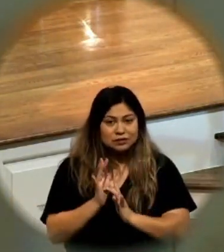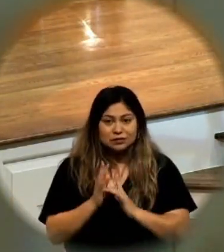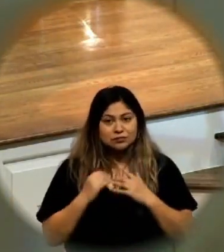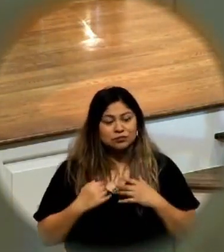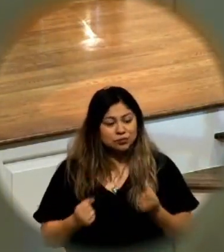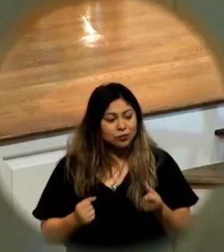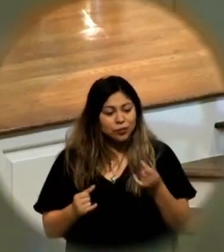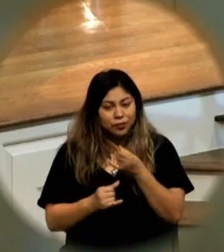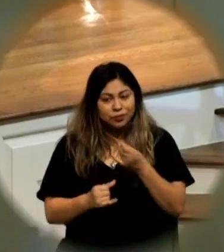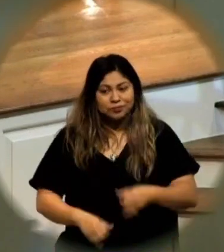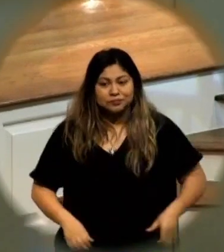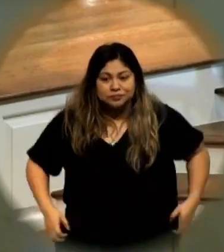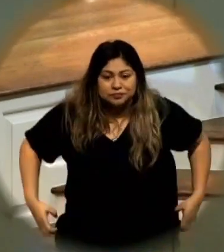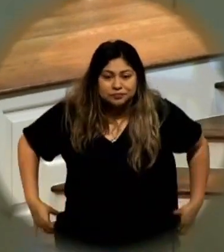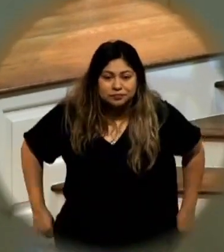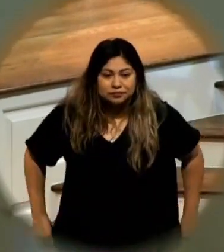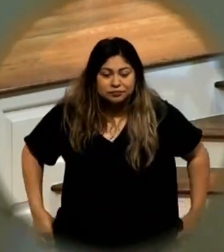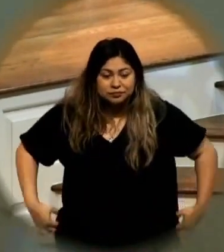kind.